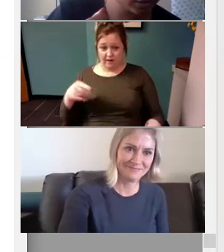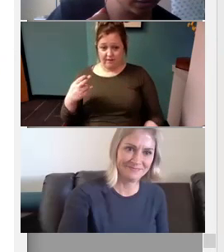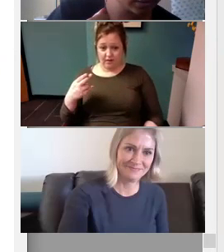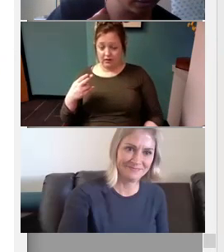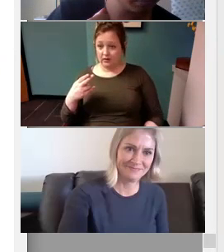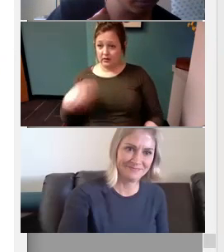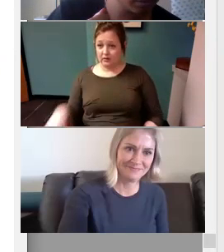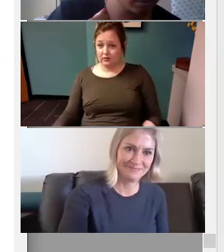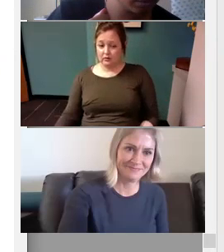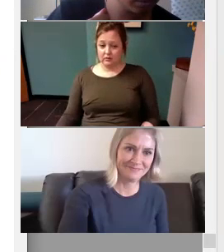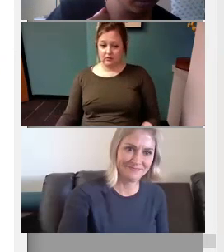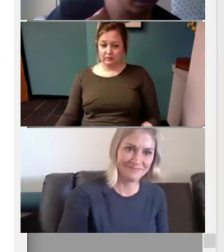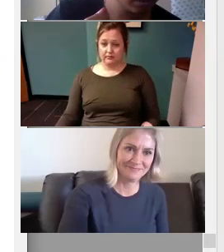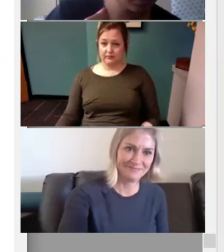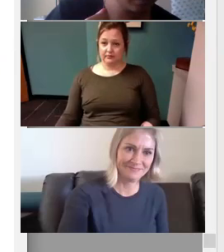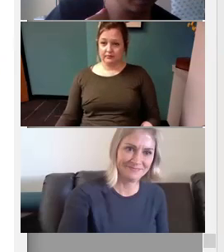forward edge in this.